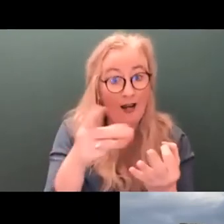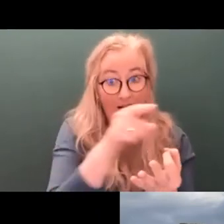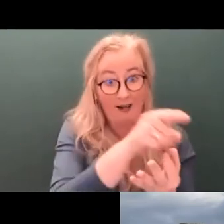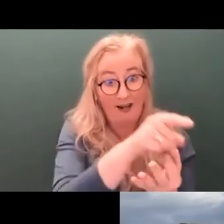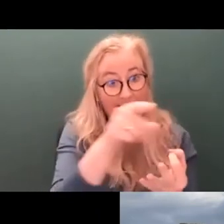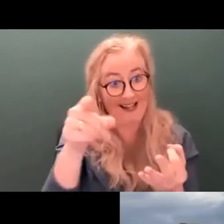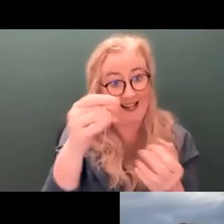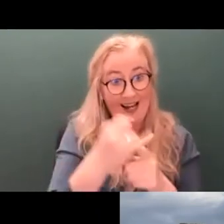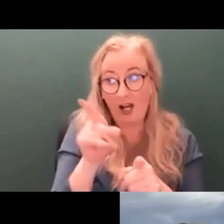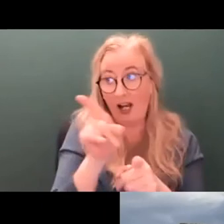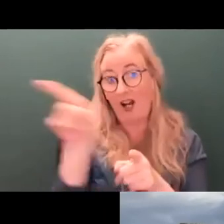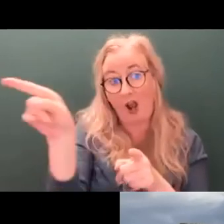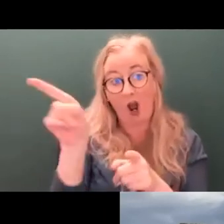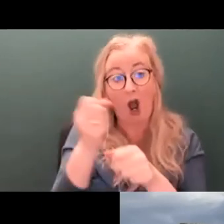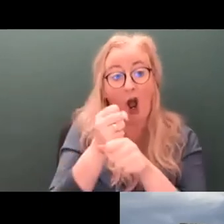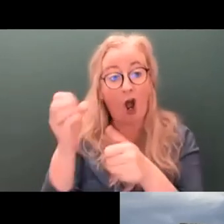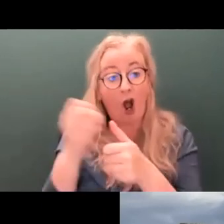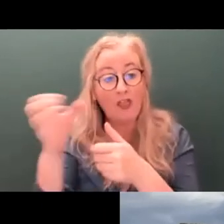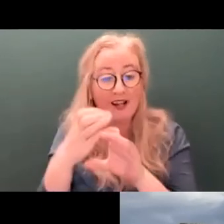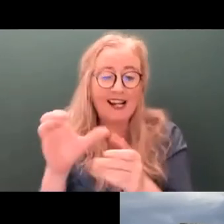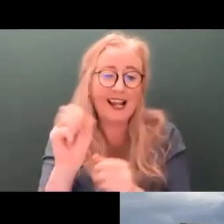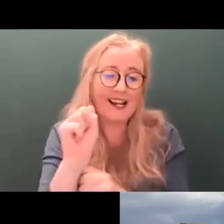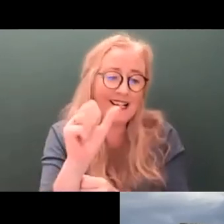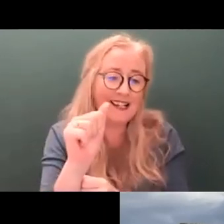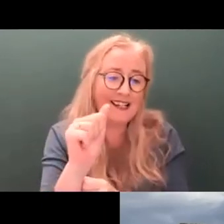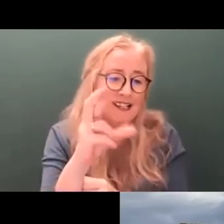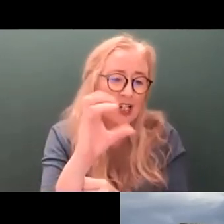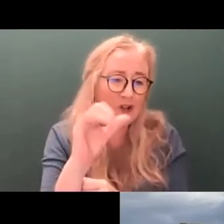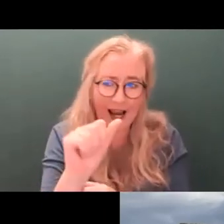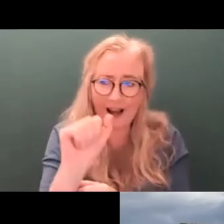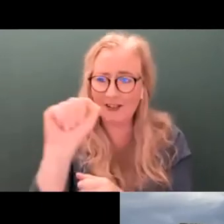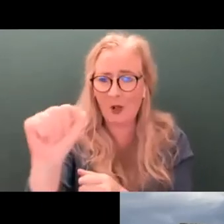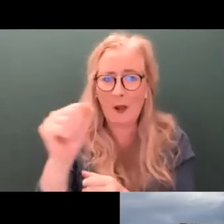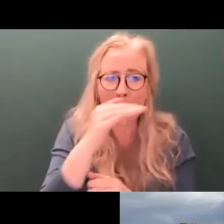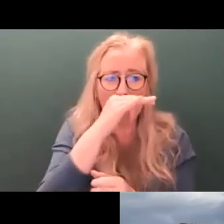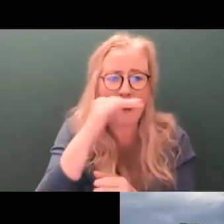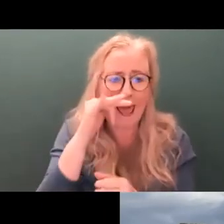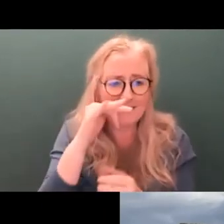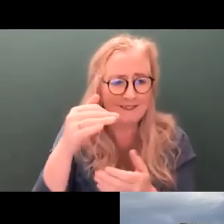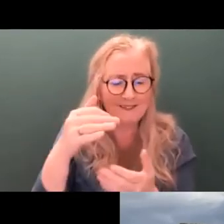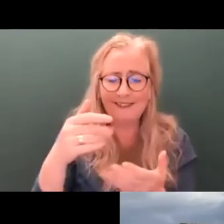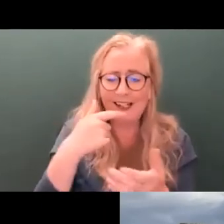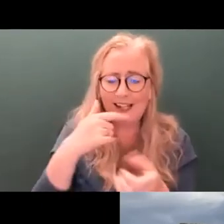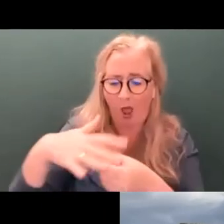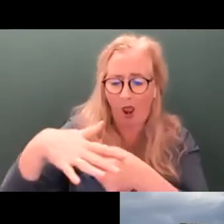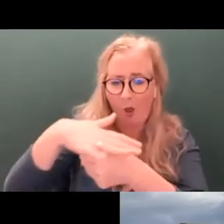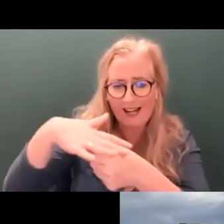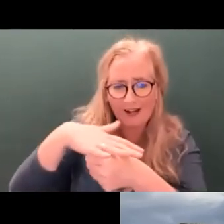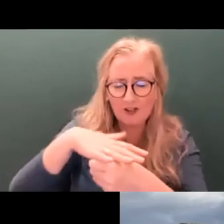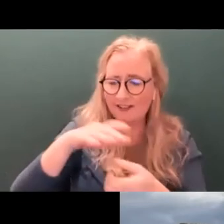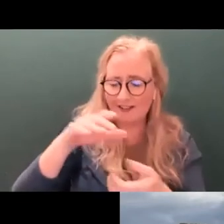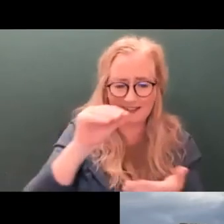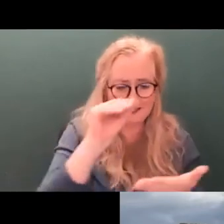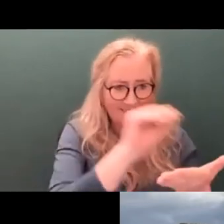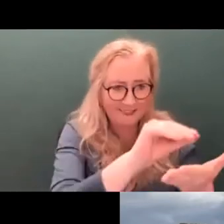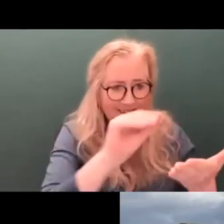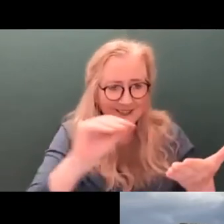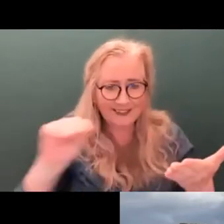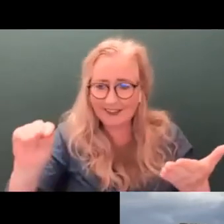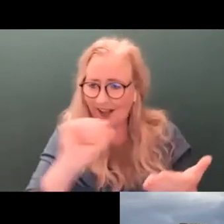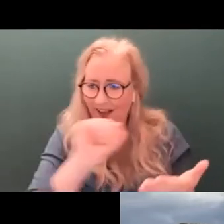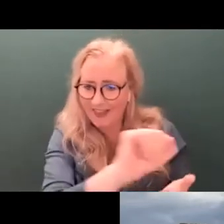refugees are from, maybe Syria or somewhere like that. And the collections would have locations with the collection.